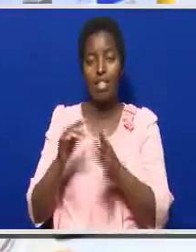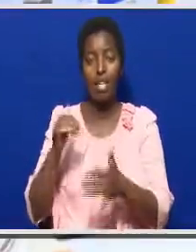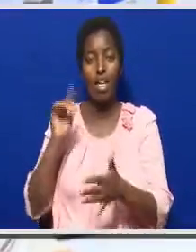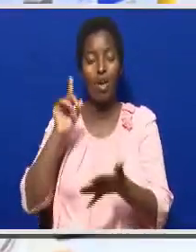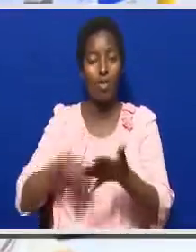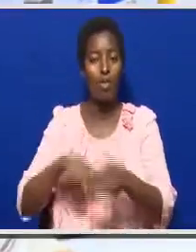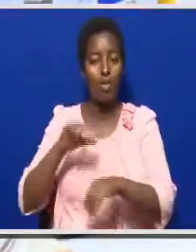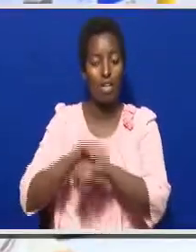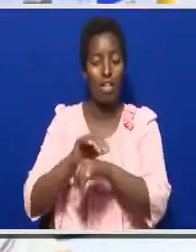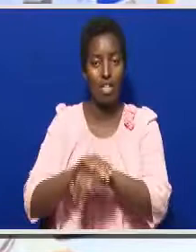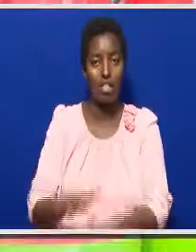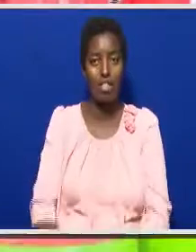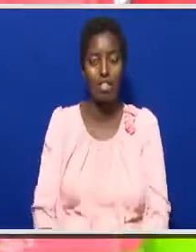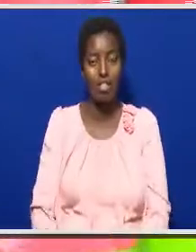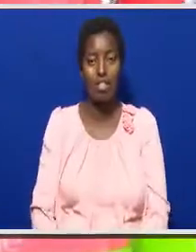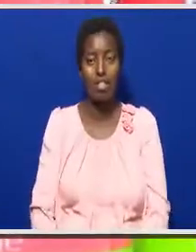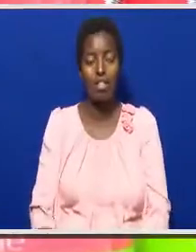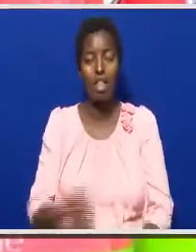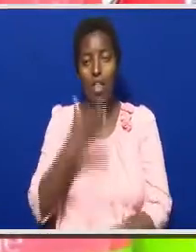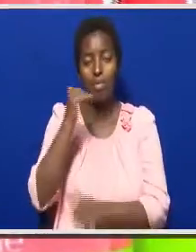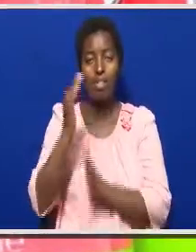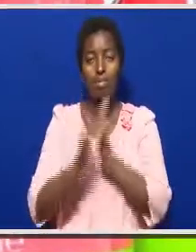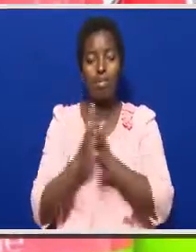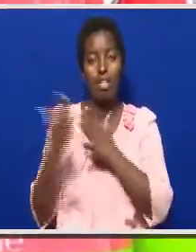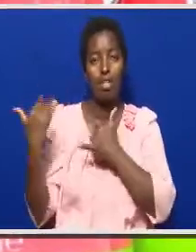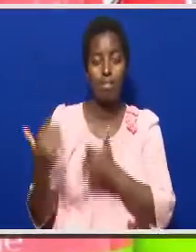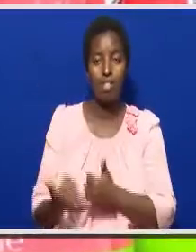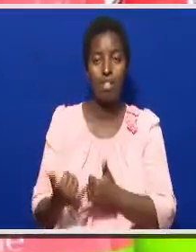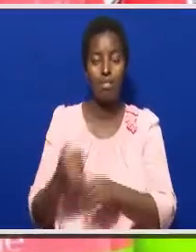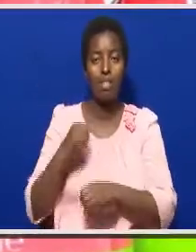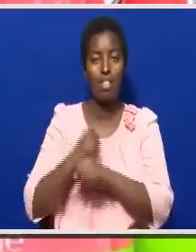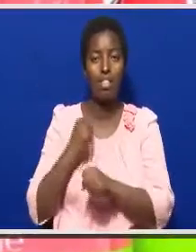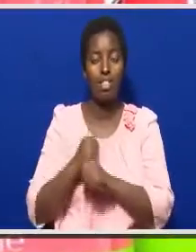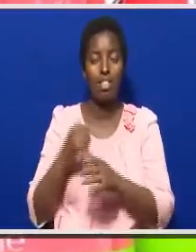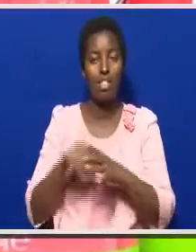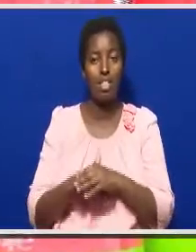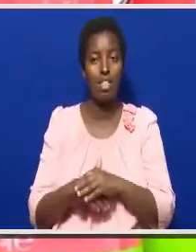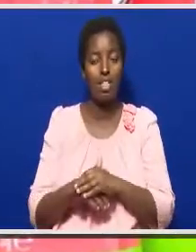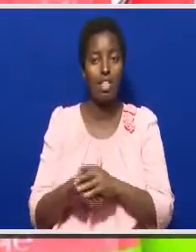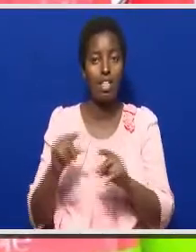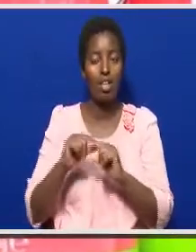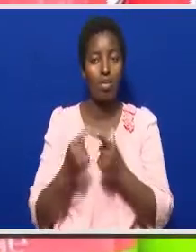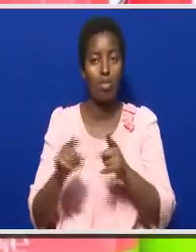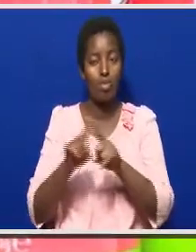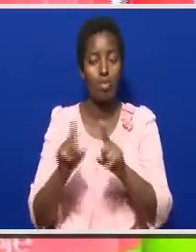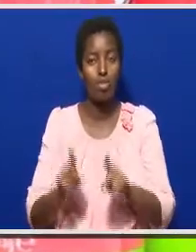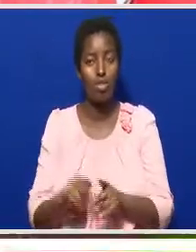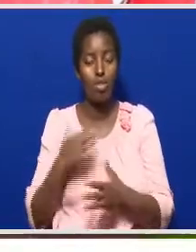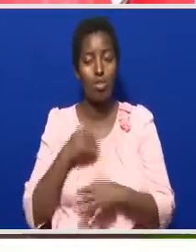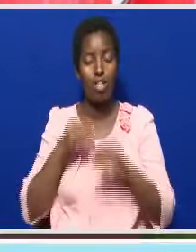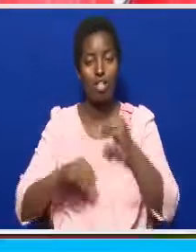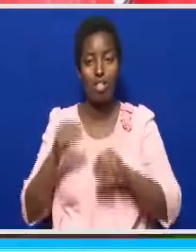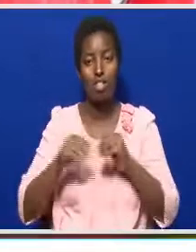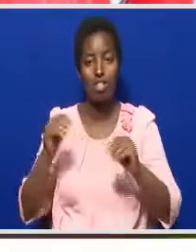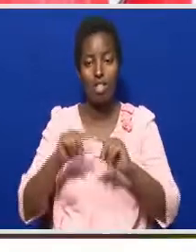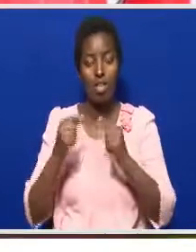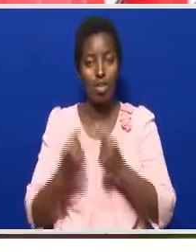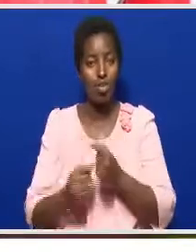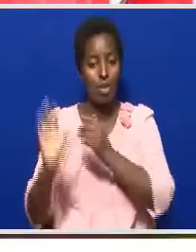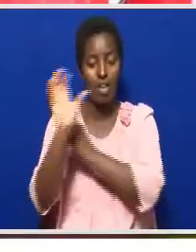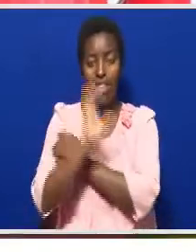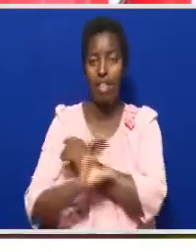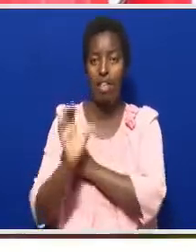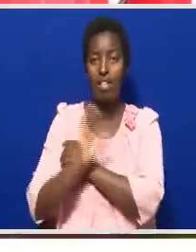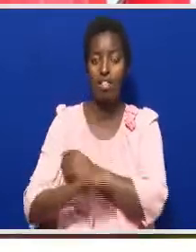ataipata. But along with these strategies are expected to be done, and now stakeholders want the Election Commission in the country